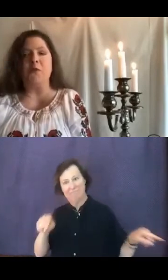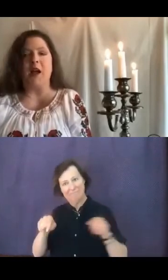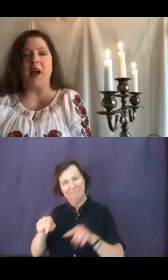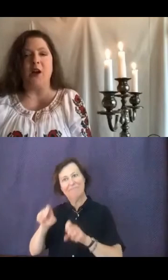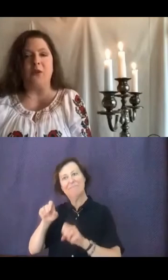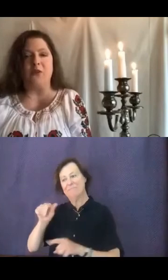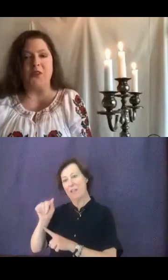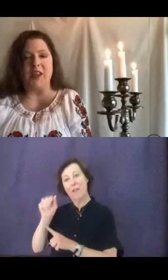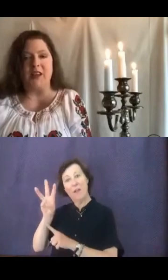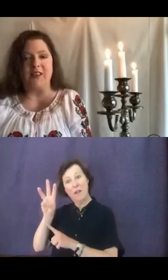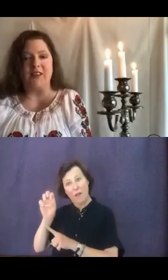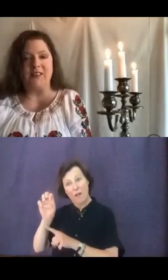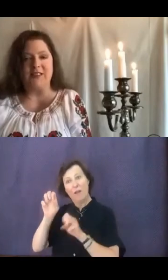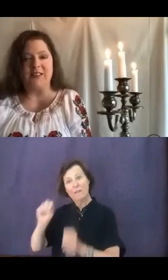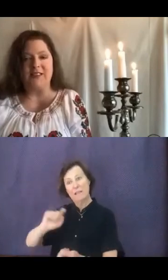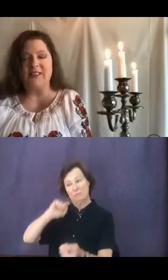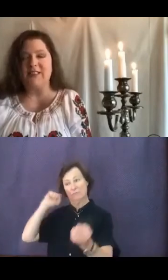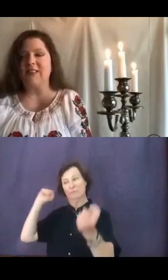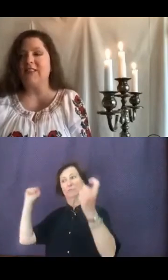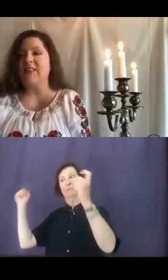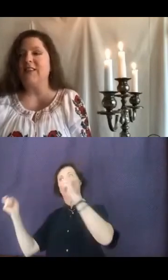transformative powers within us.